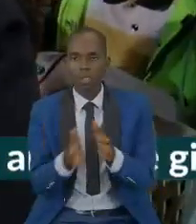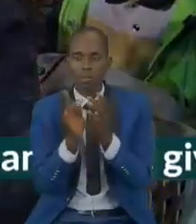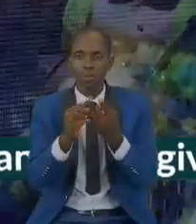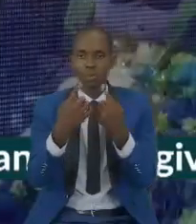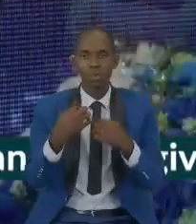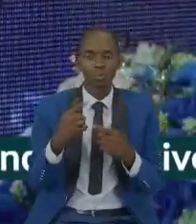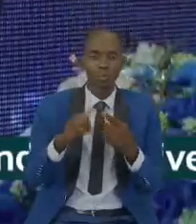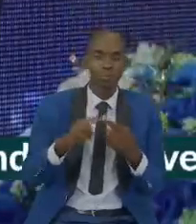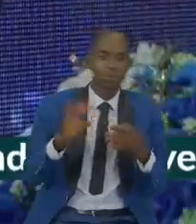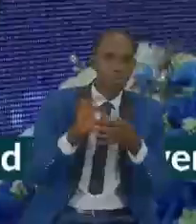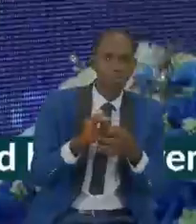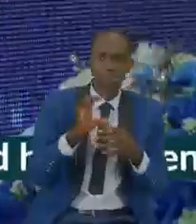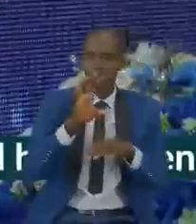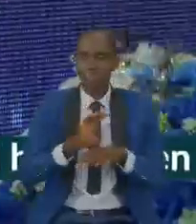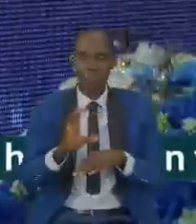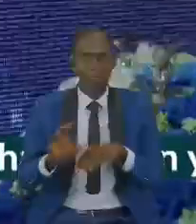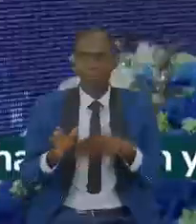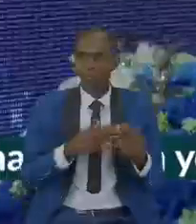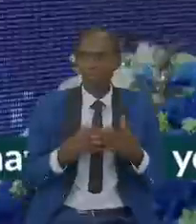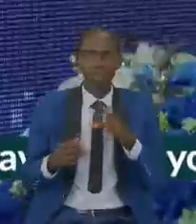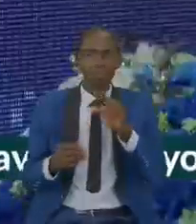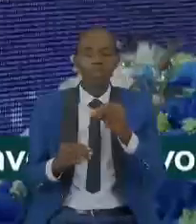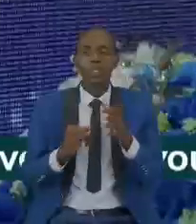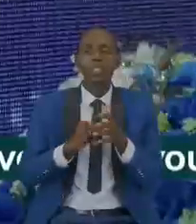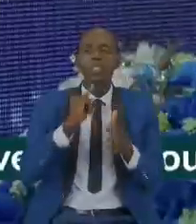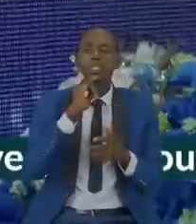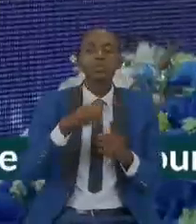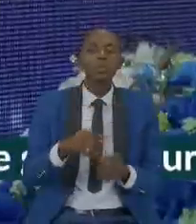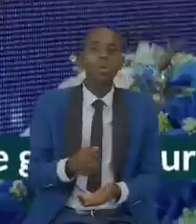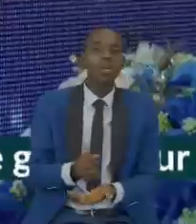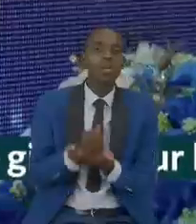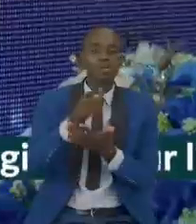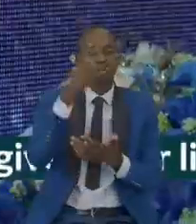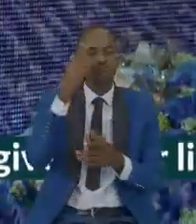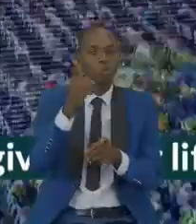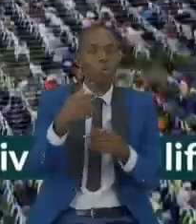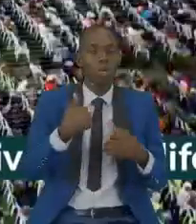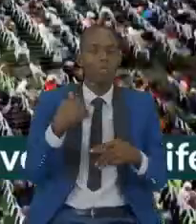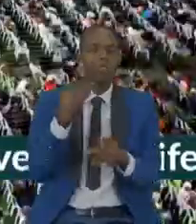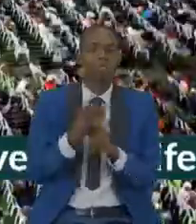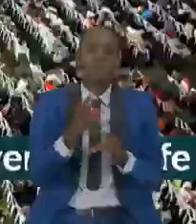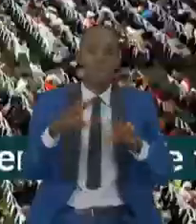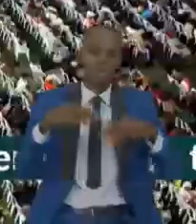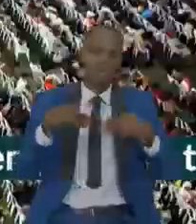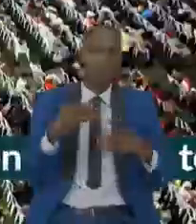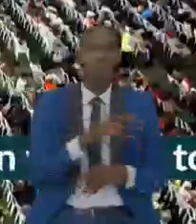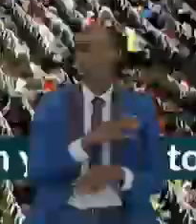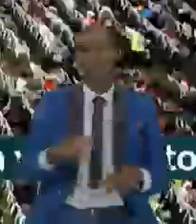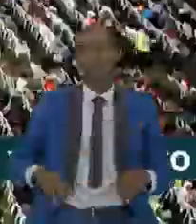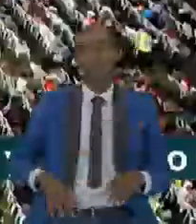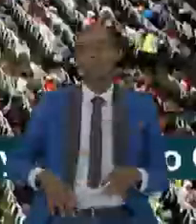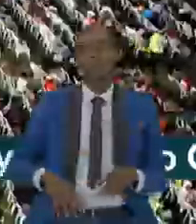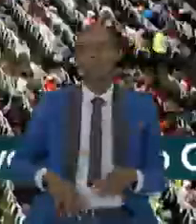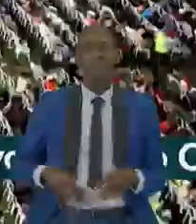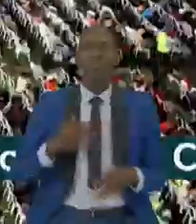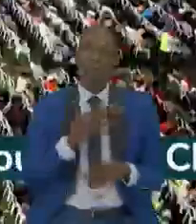and assisted in your newfound faith. Please be around. Don't say, I belong to this,